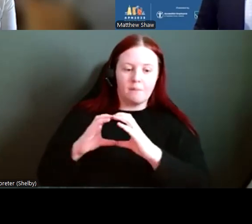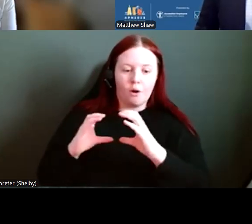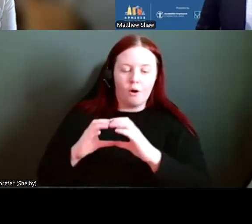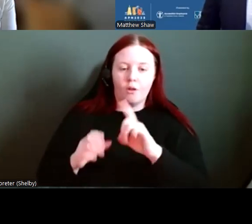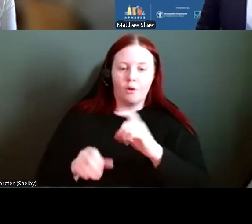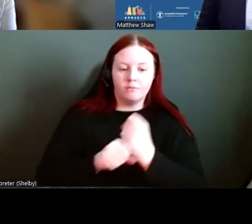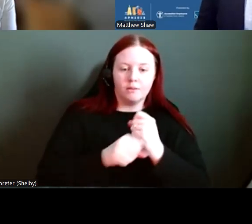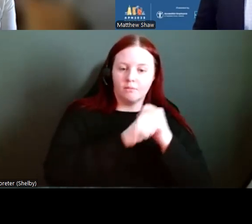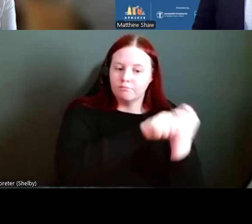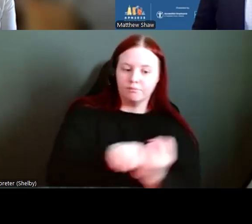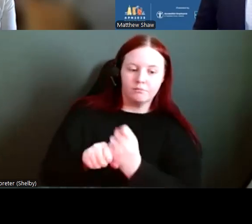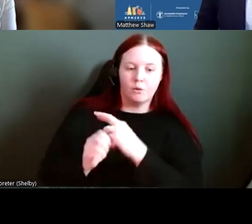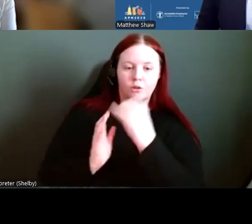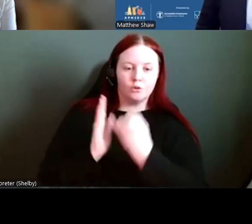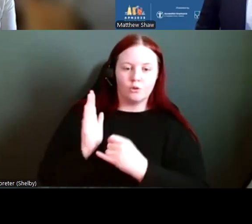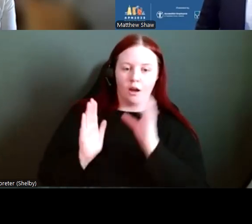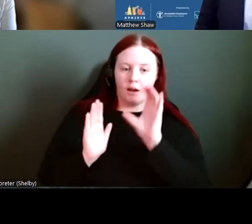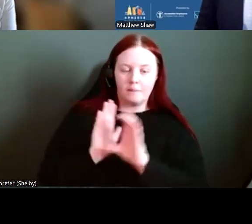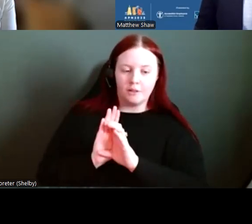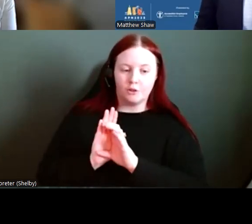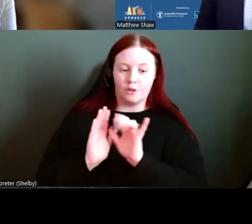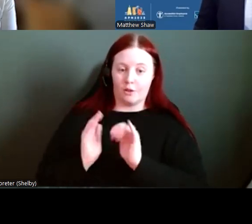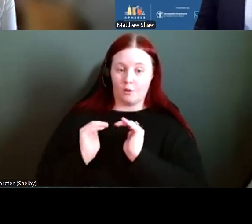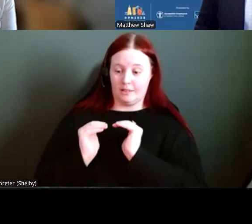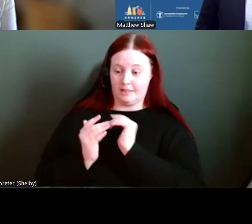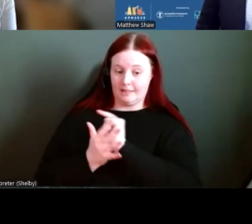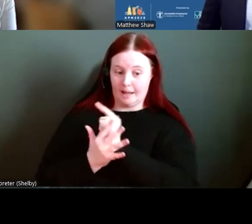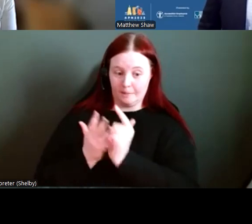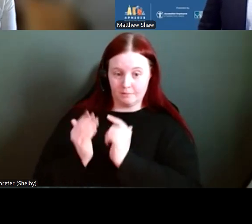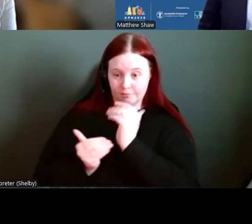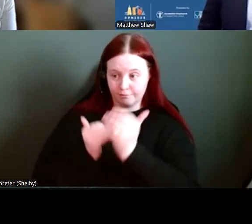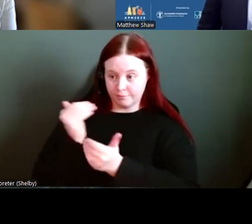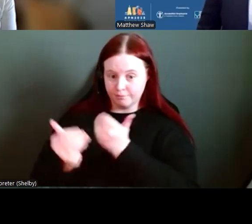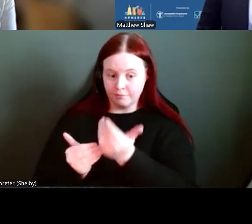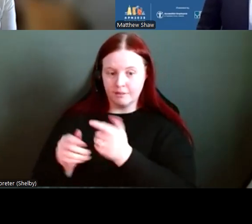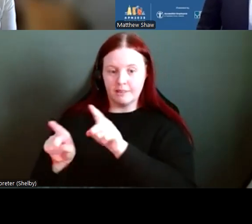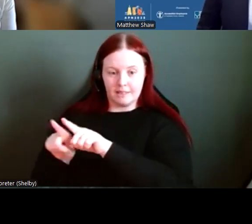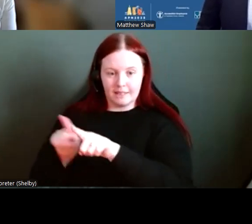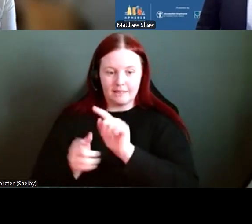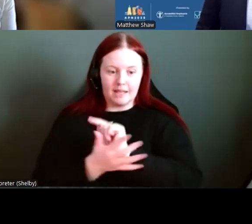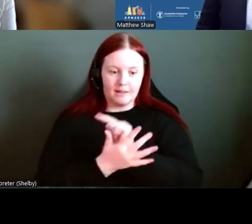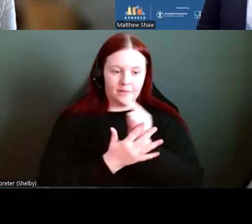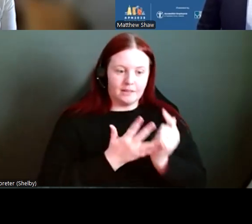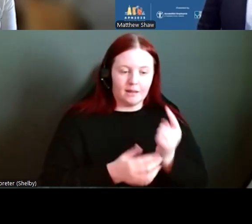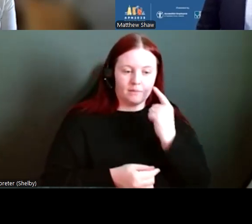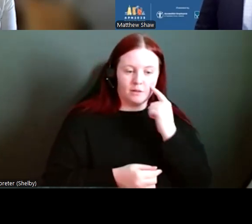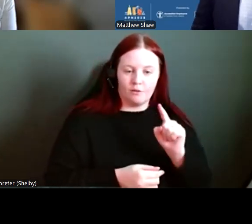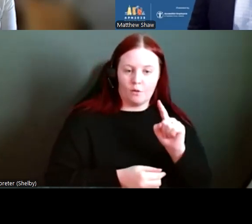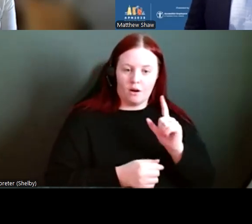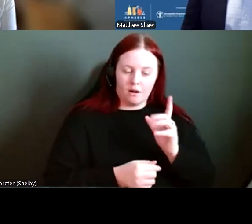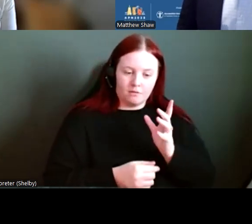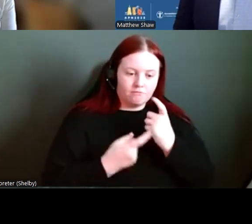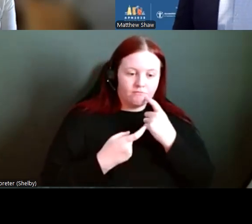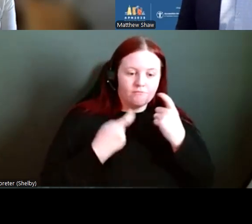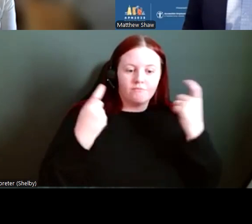to draw a picture, is the steps that they would follow are not necessarily the same steps that Pablo Picasso or